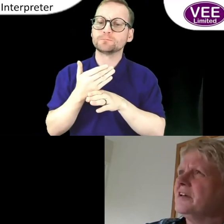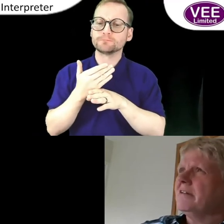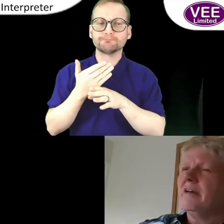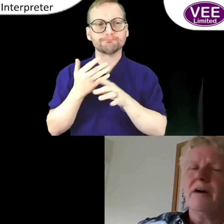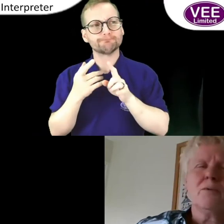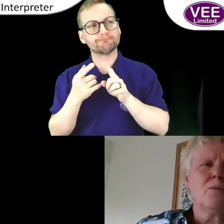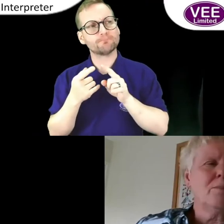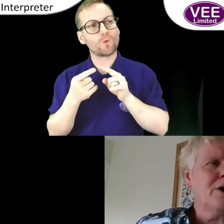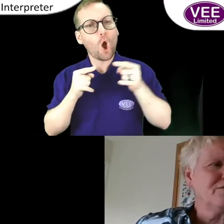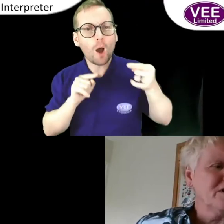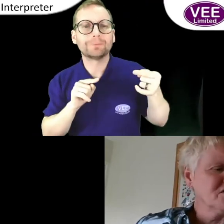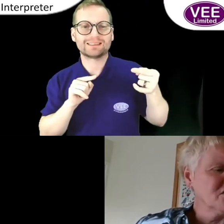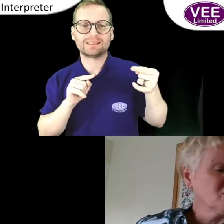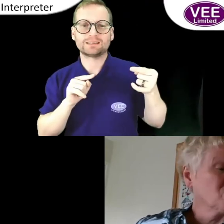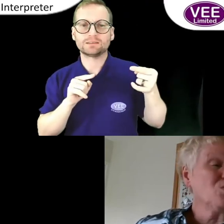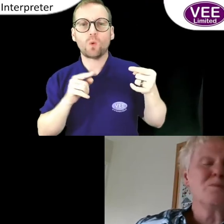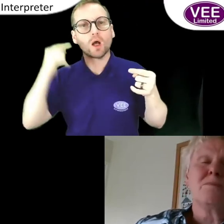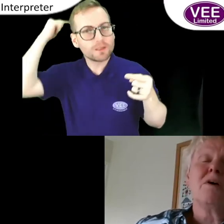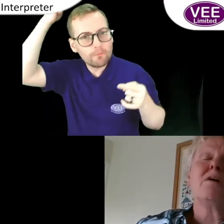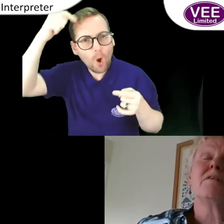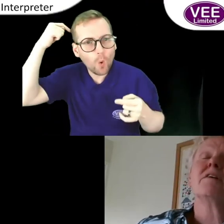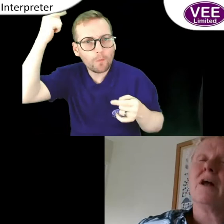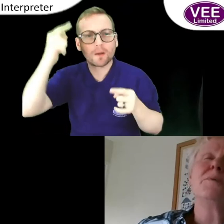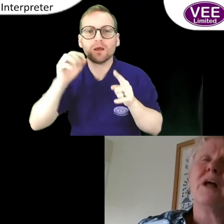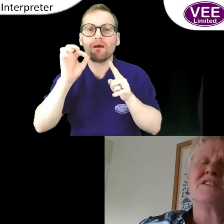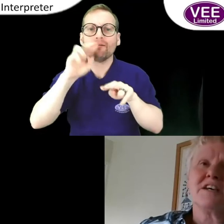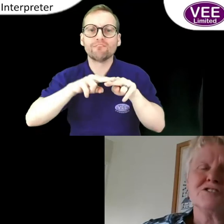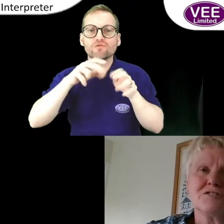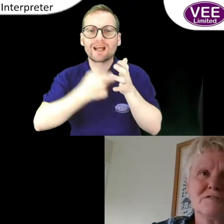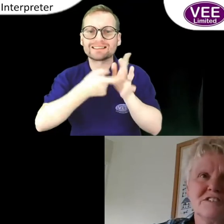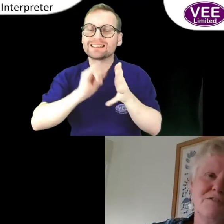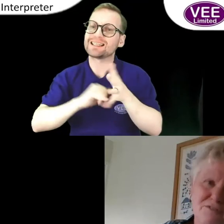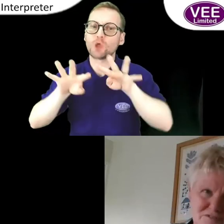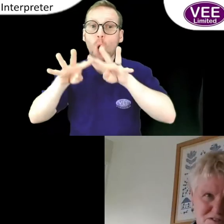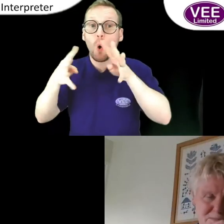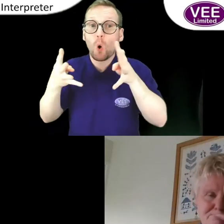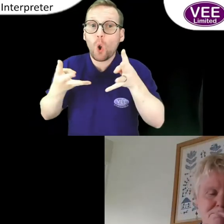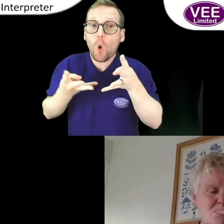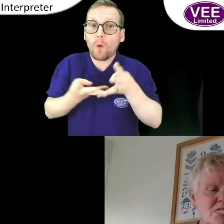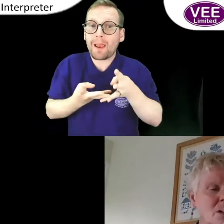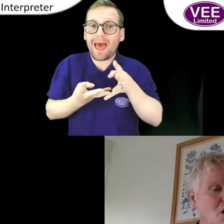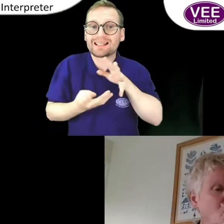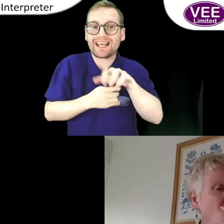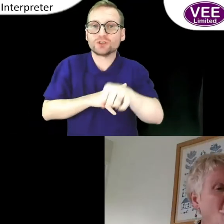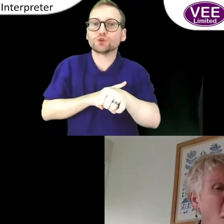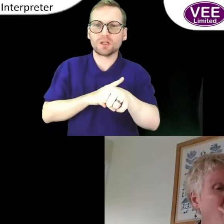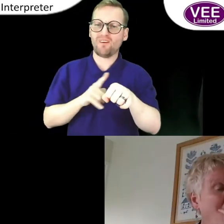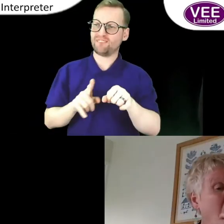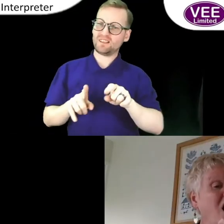against what Pope Francis has called the globalization of indifference.